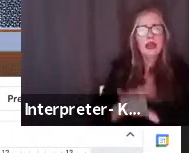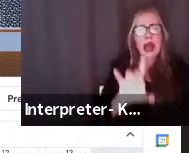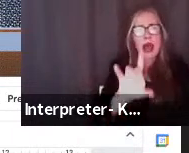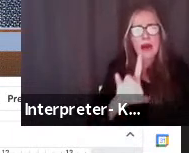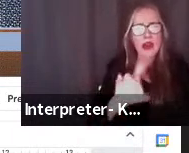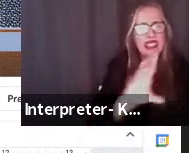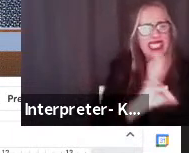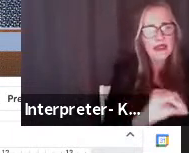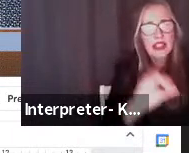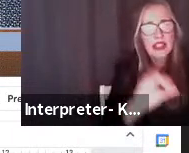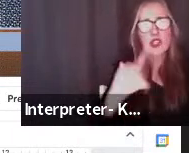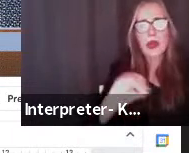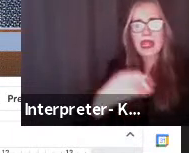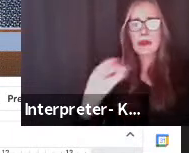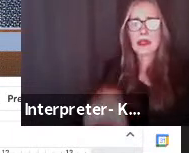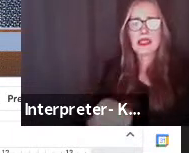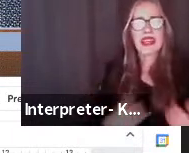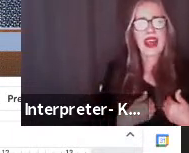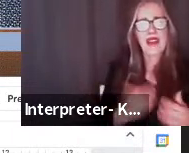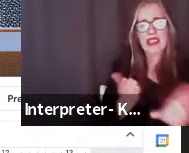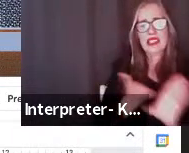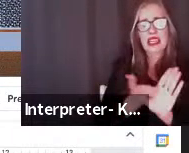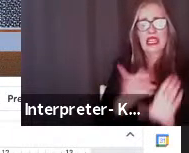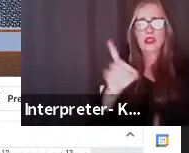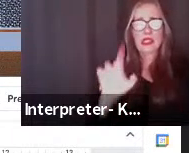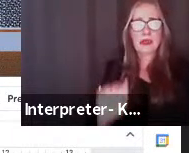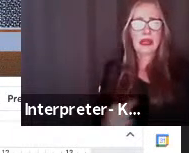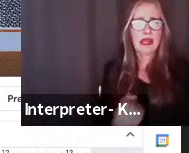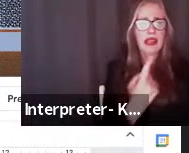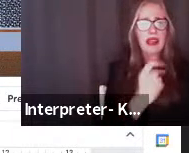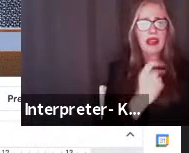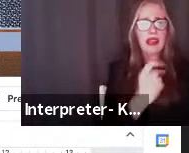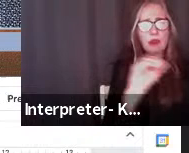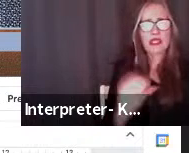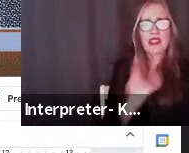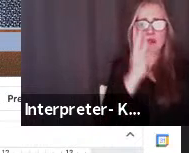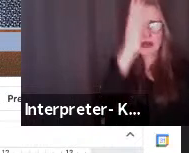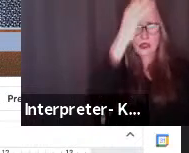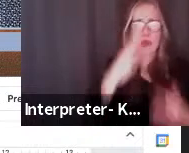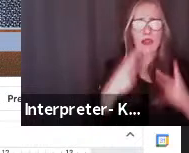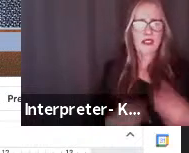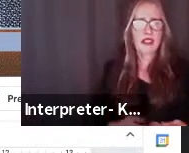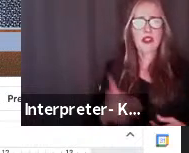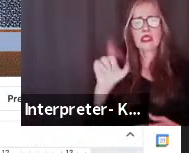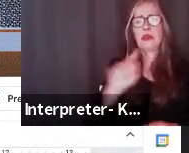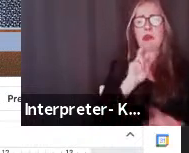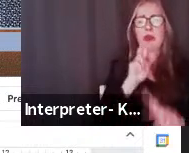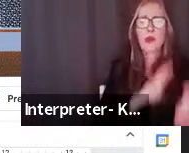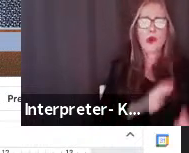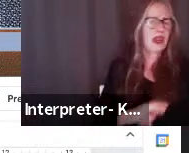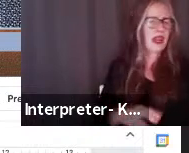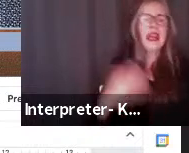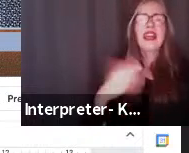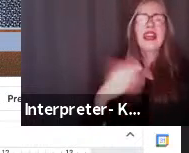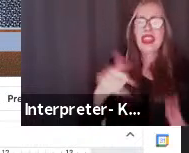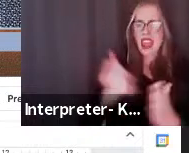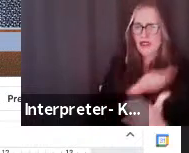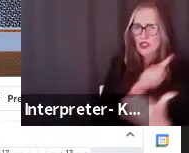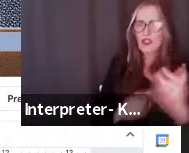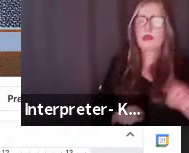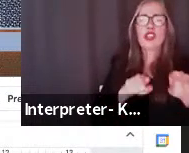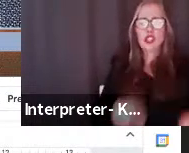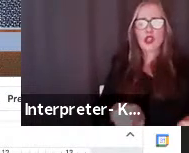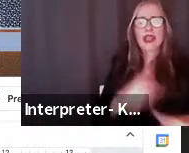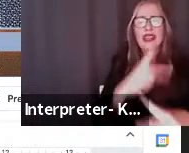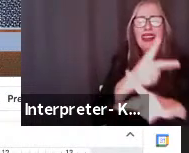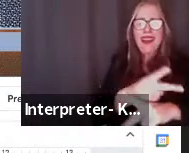become involved in these cases lose custody of their children eleven percent of parents with physical disabilities report discrimination and custody matters we don't have